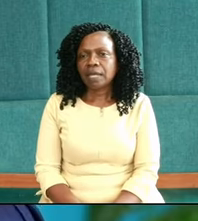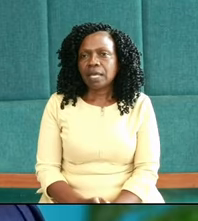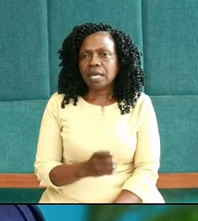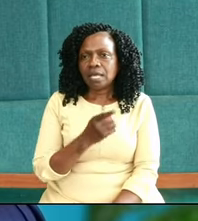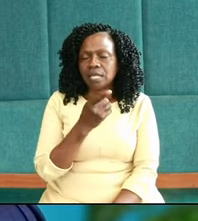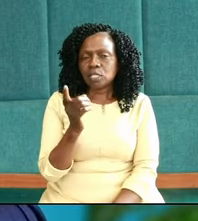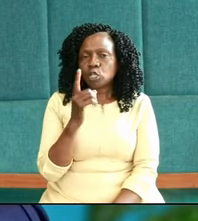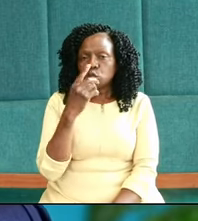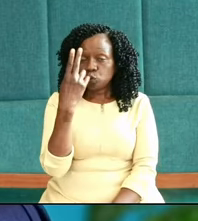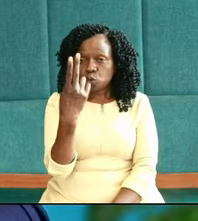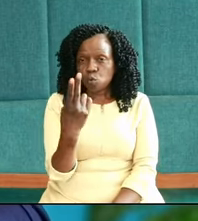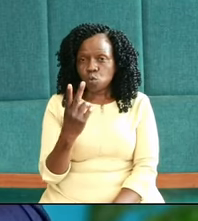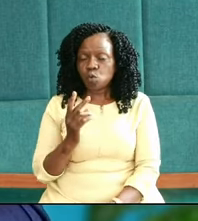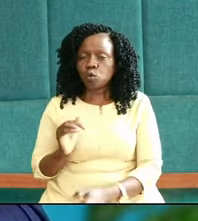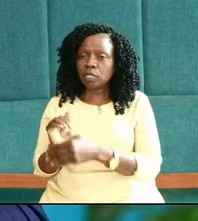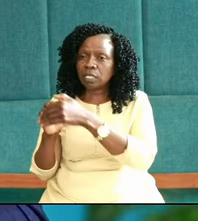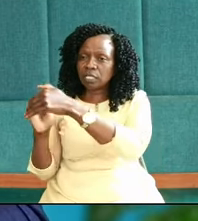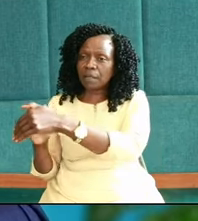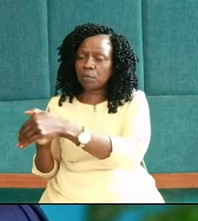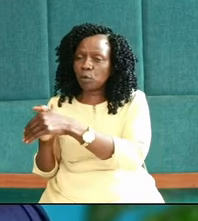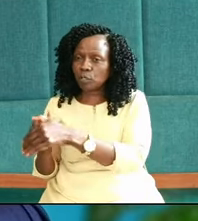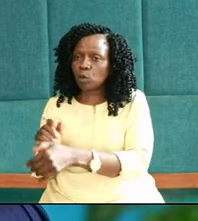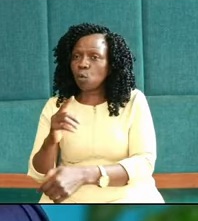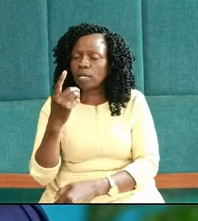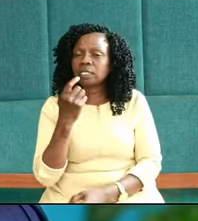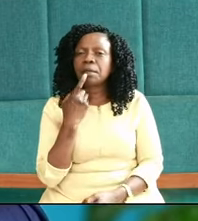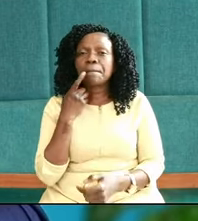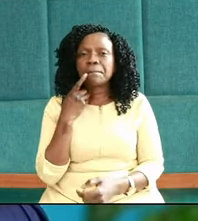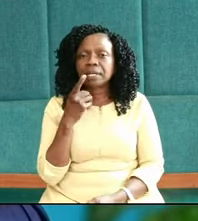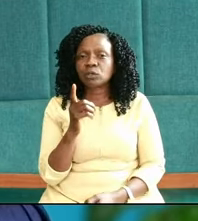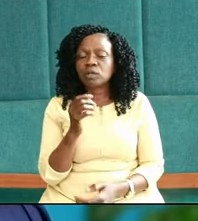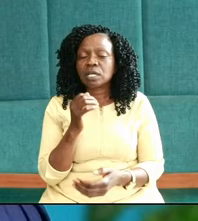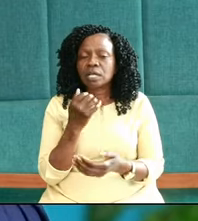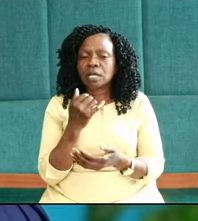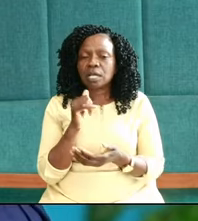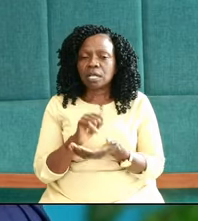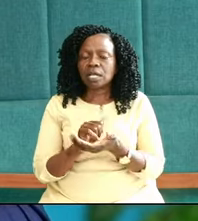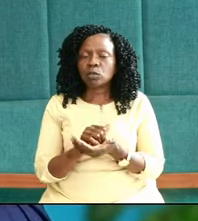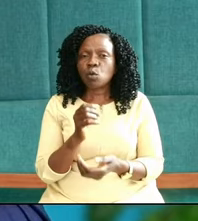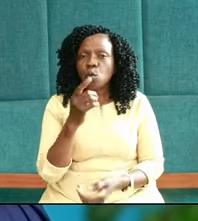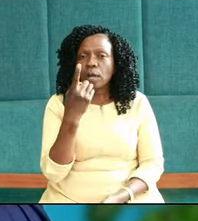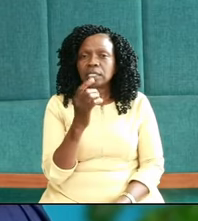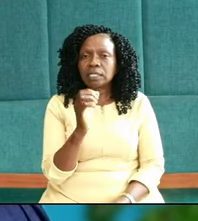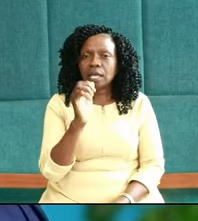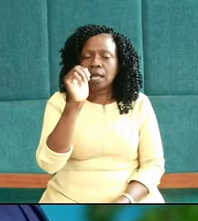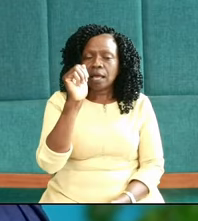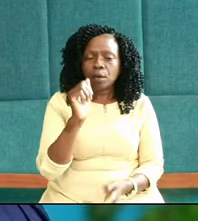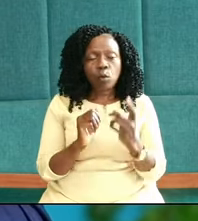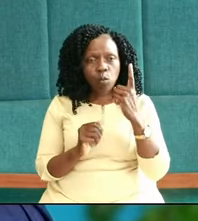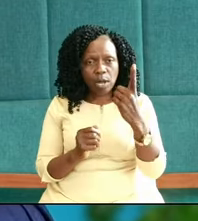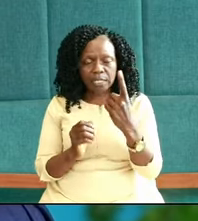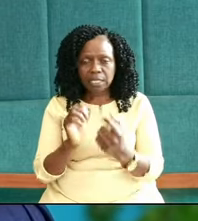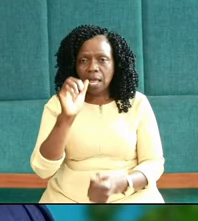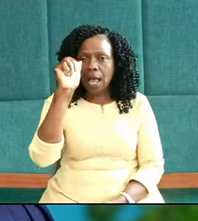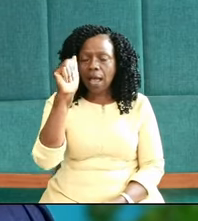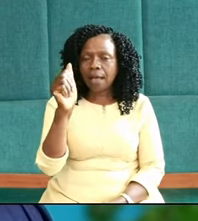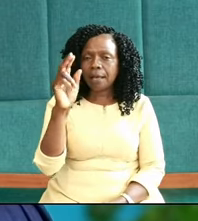These two disciples, one is mentioned that one was Andrew. We will see it down